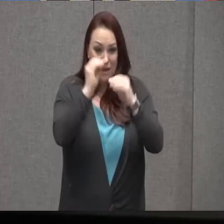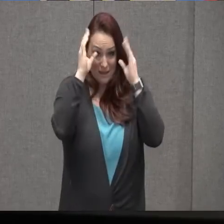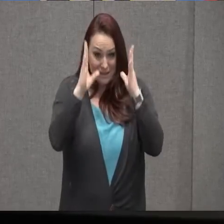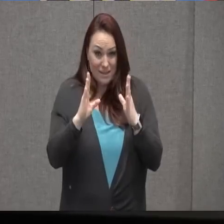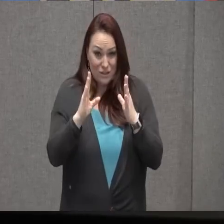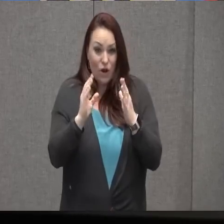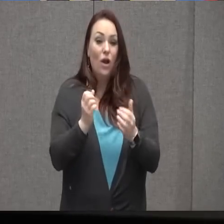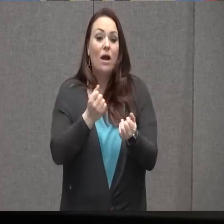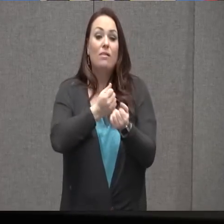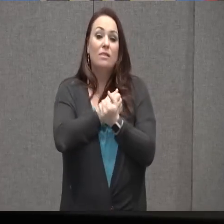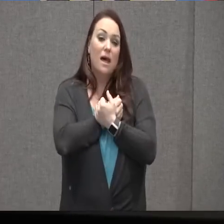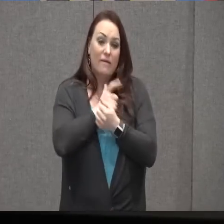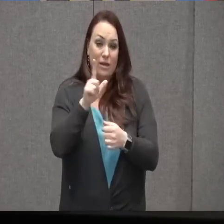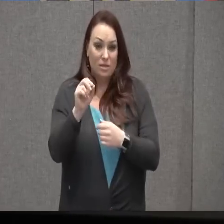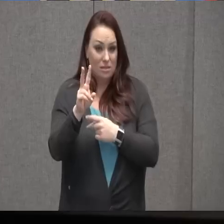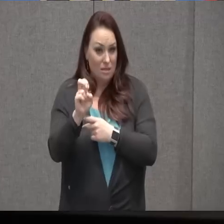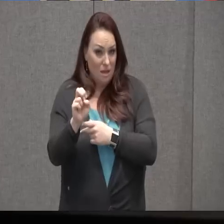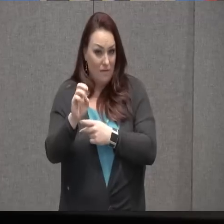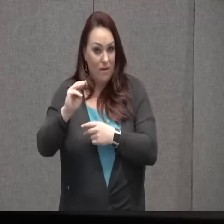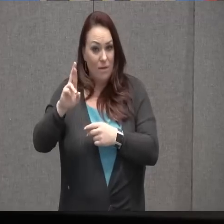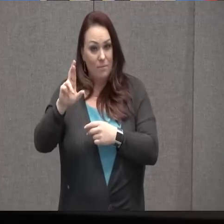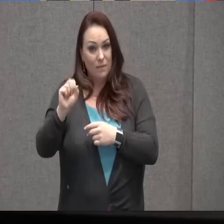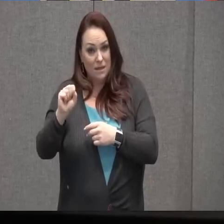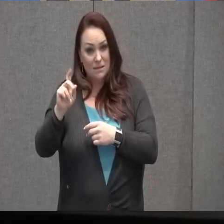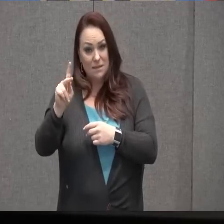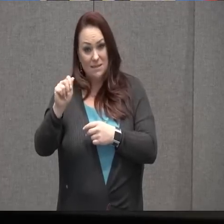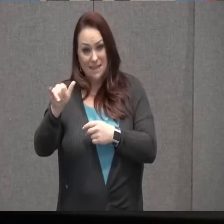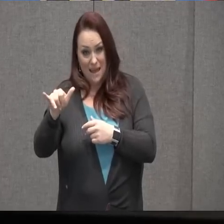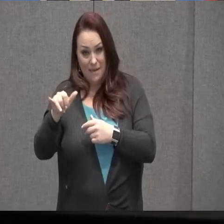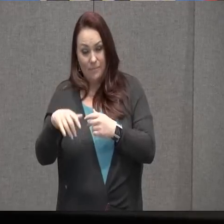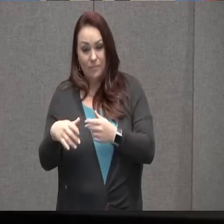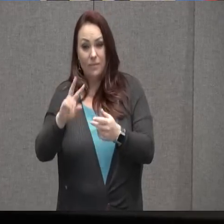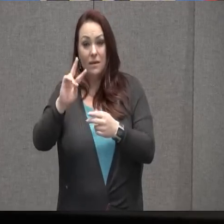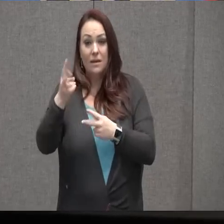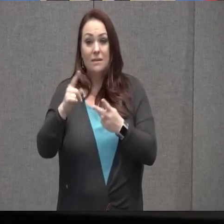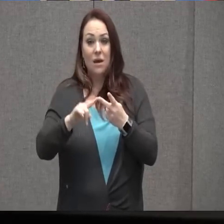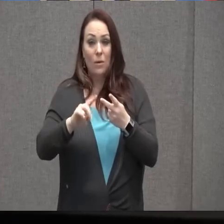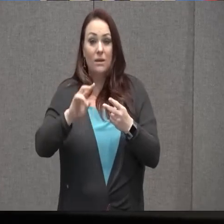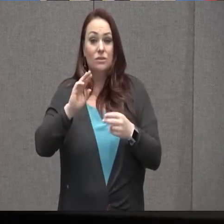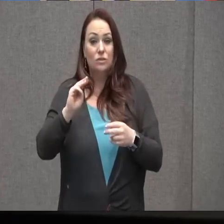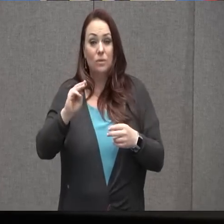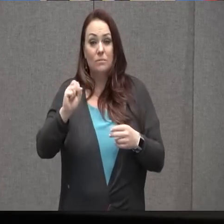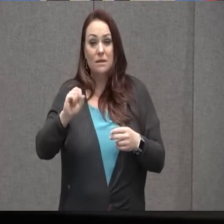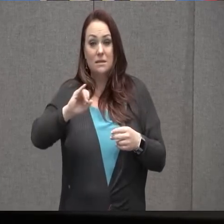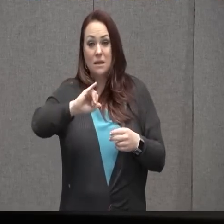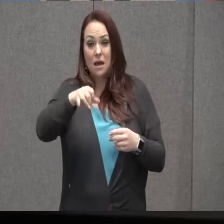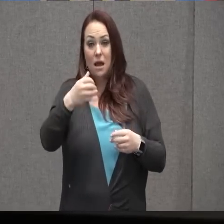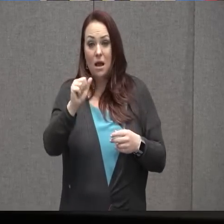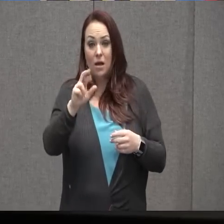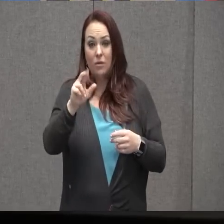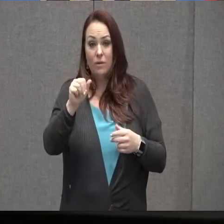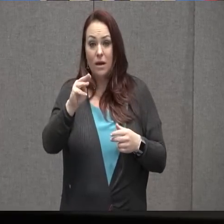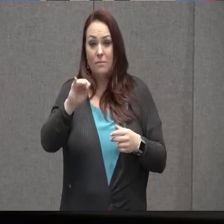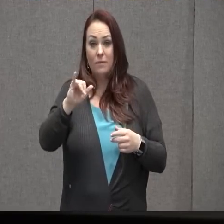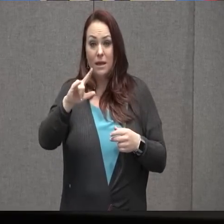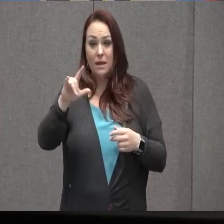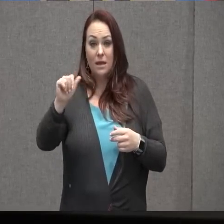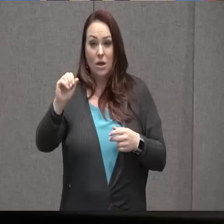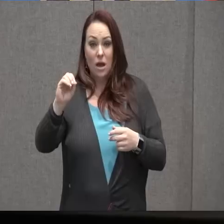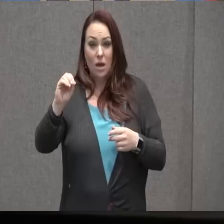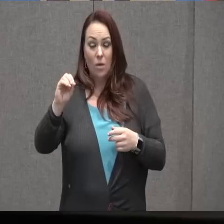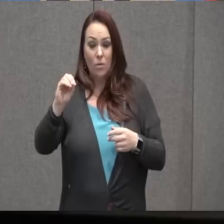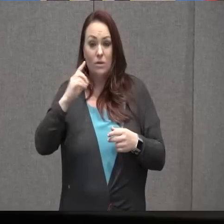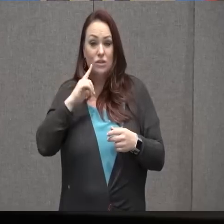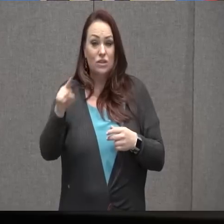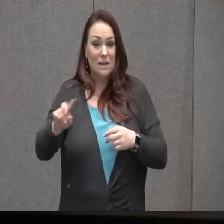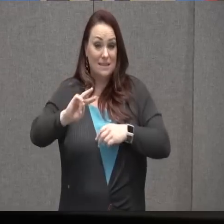The second note of appreciation I wrote is to Miss Jaramillo. Miss Jaramillo is a second grade teacher at